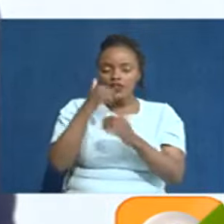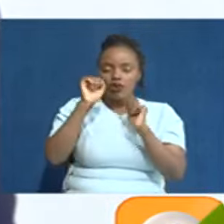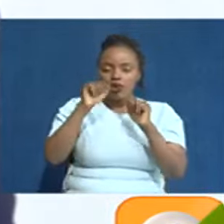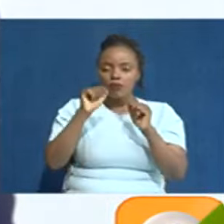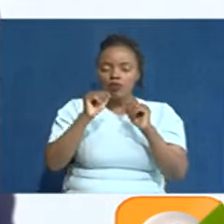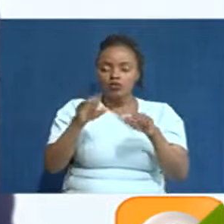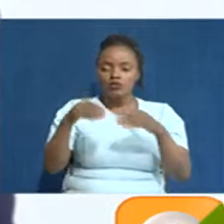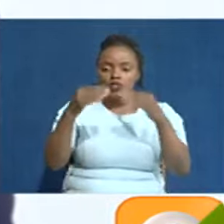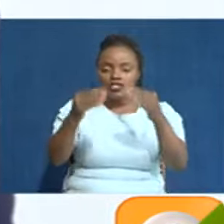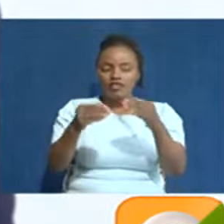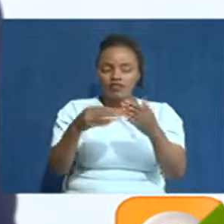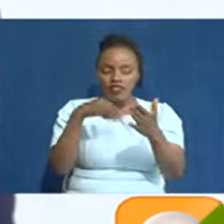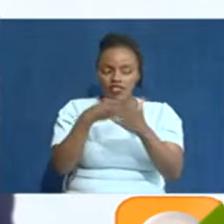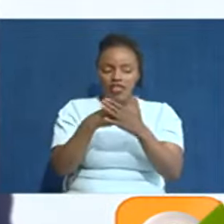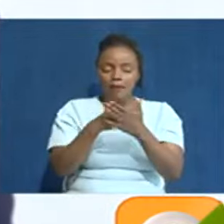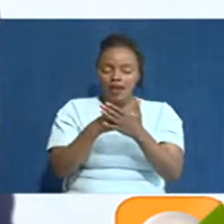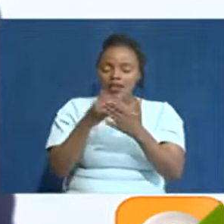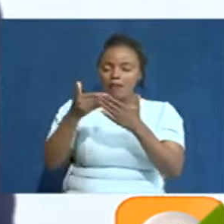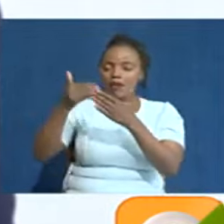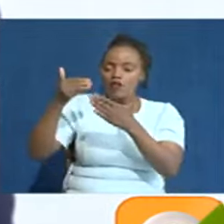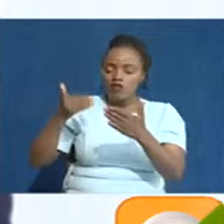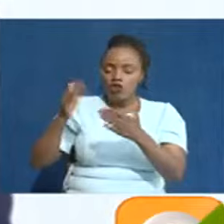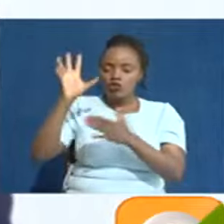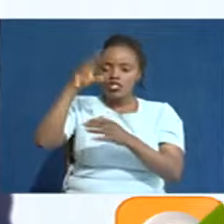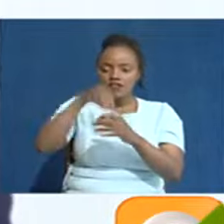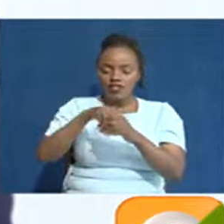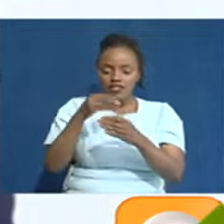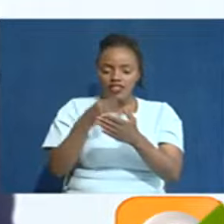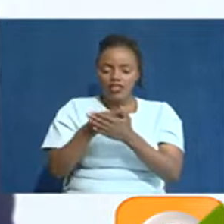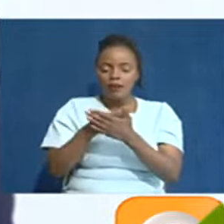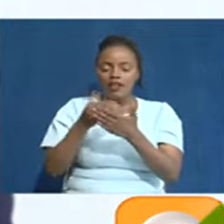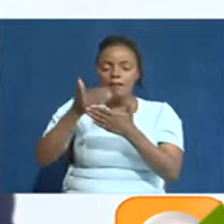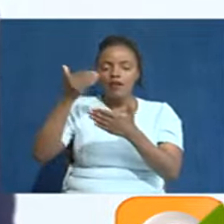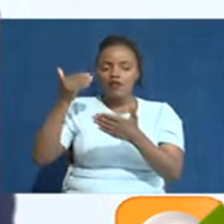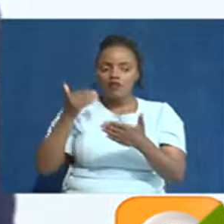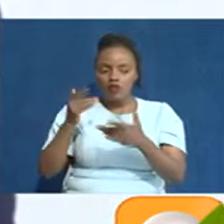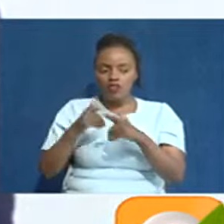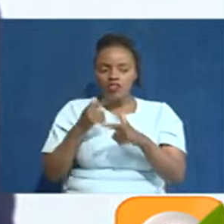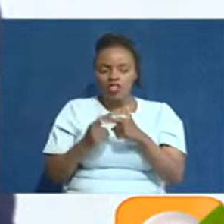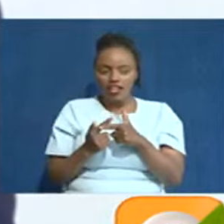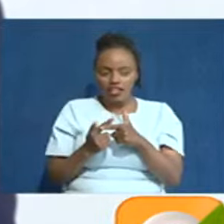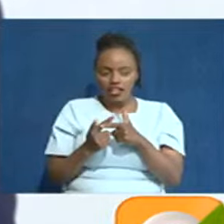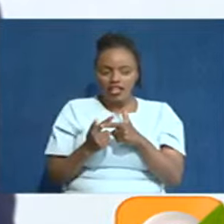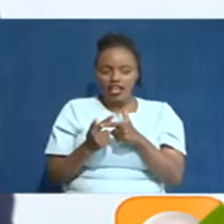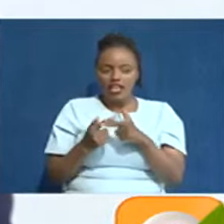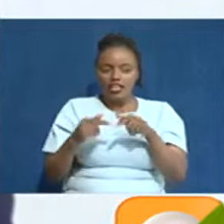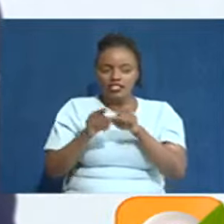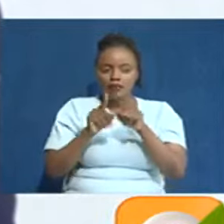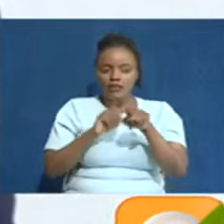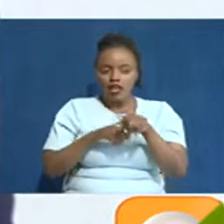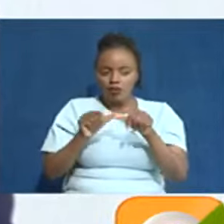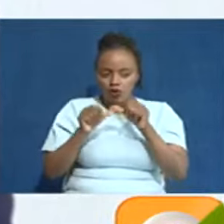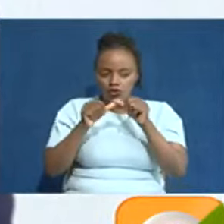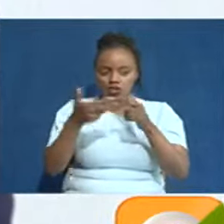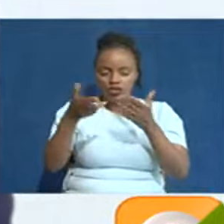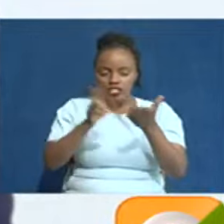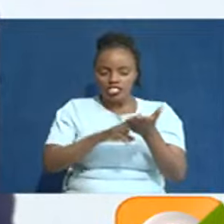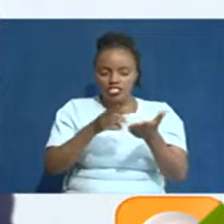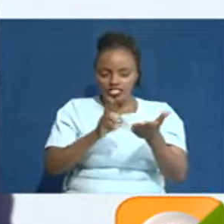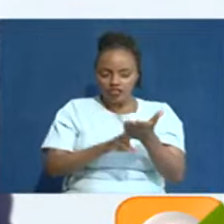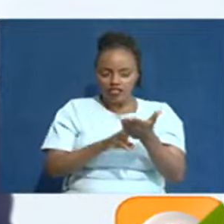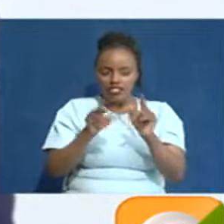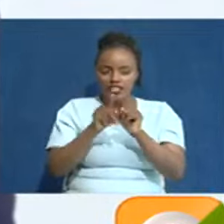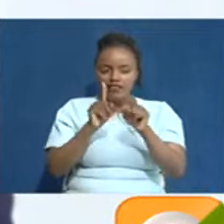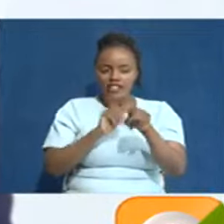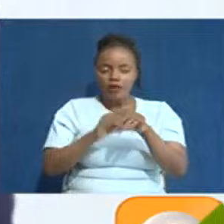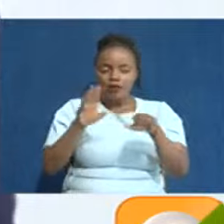give the money up front, to invest the money up front, and then as we continue registering and as we